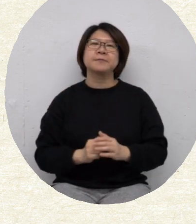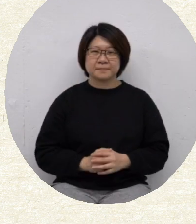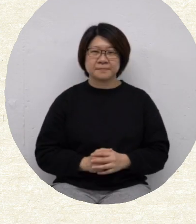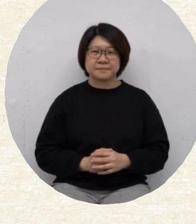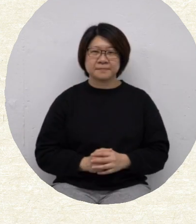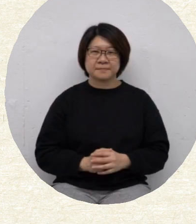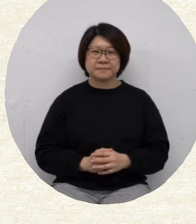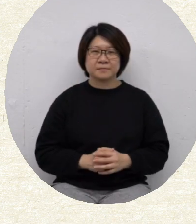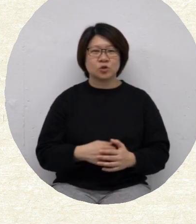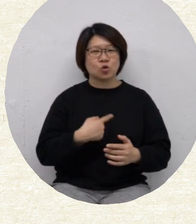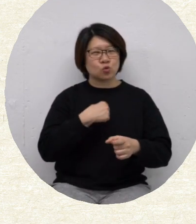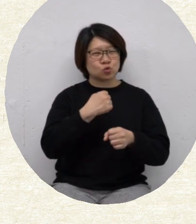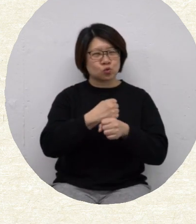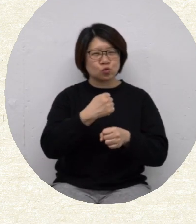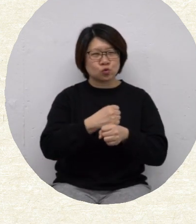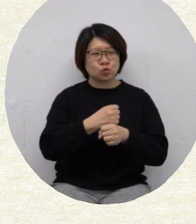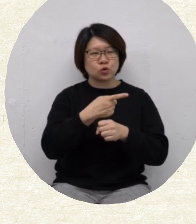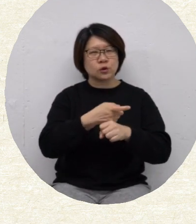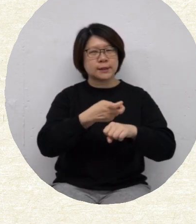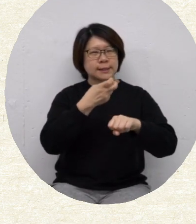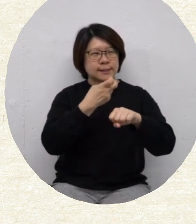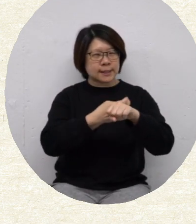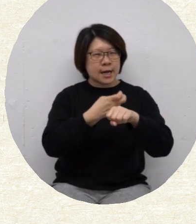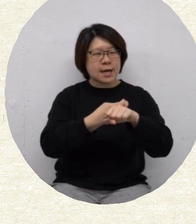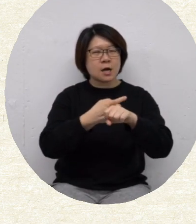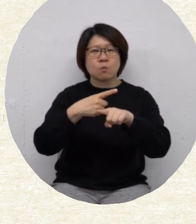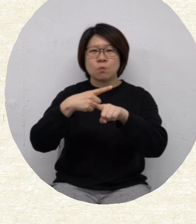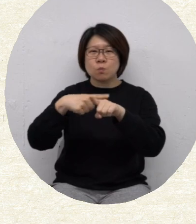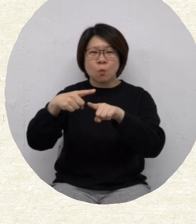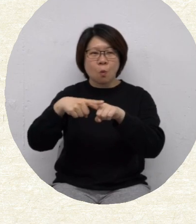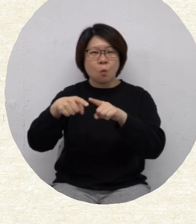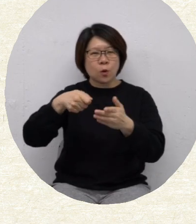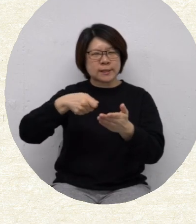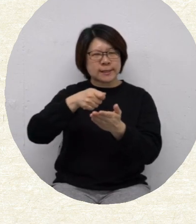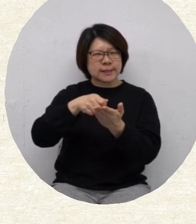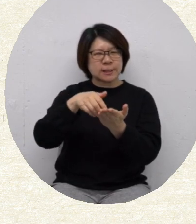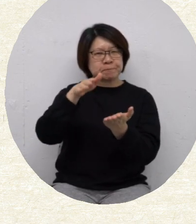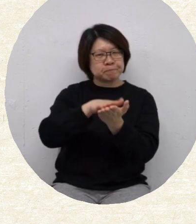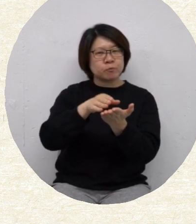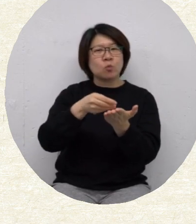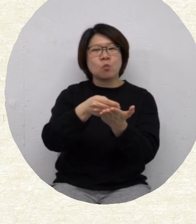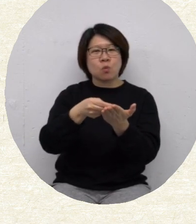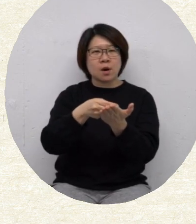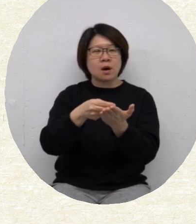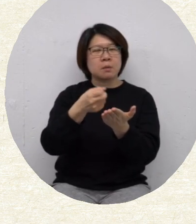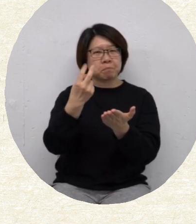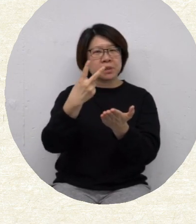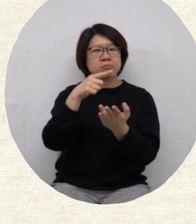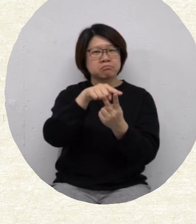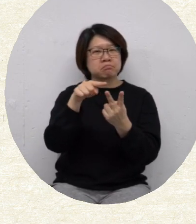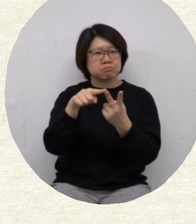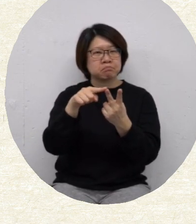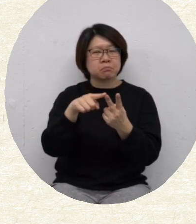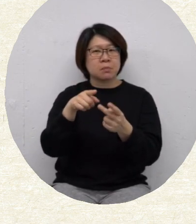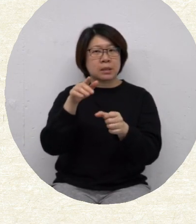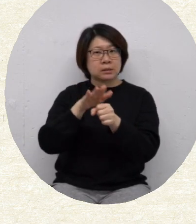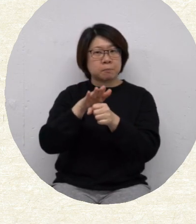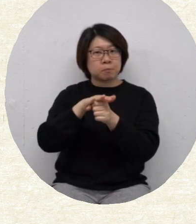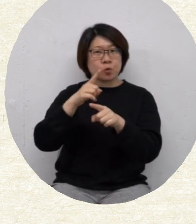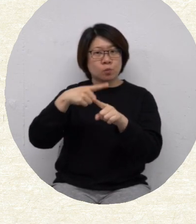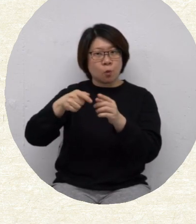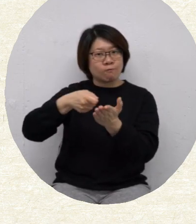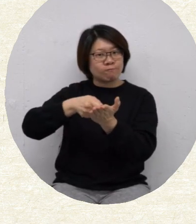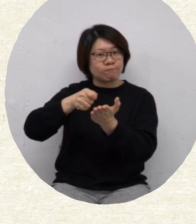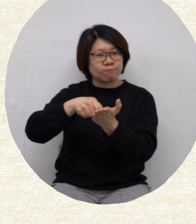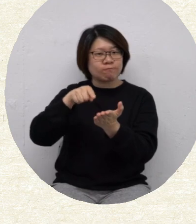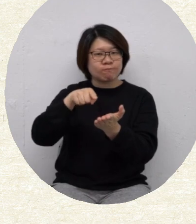became aware of the traditional East Asian water-based woodblock printing was in graduate school when I was studying painting and printmaking